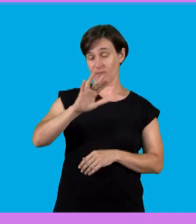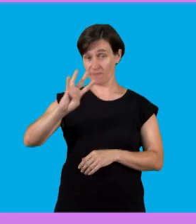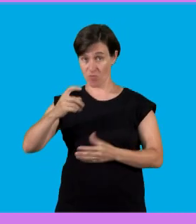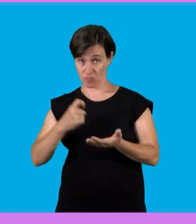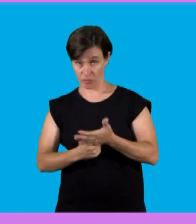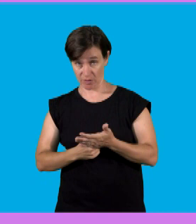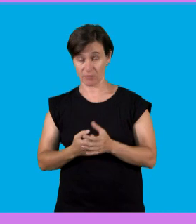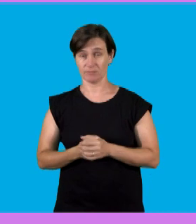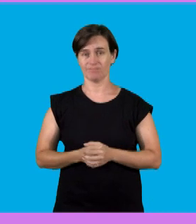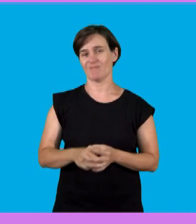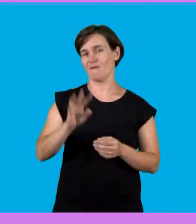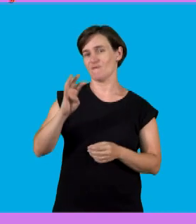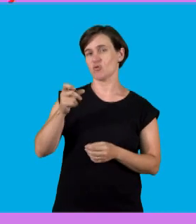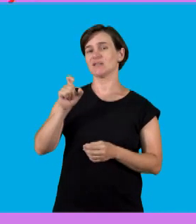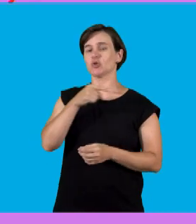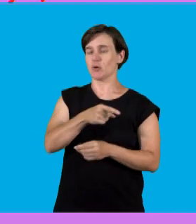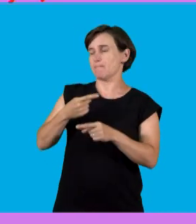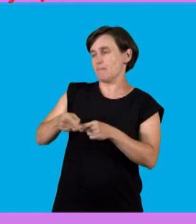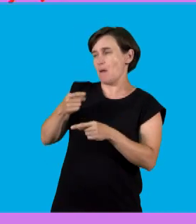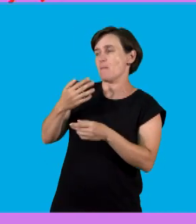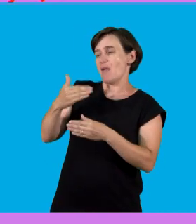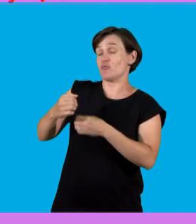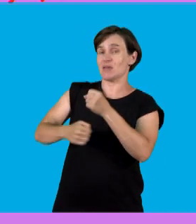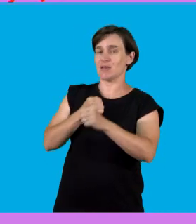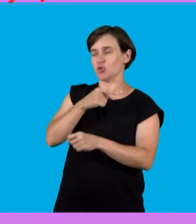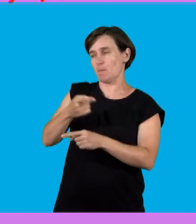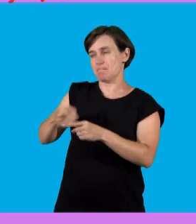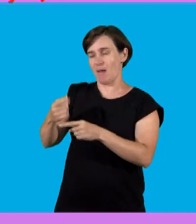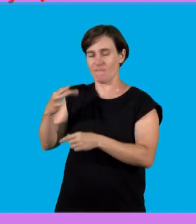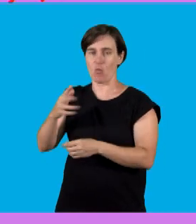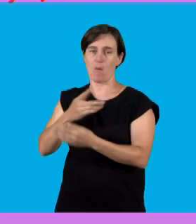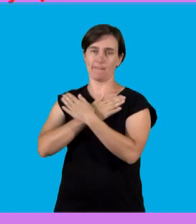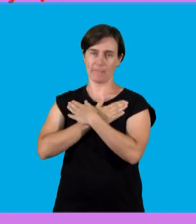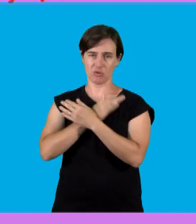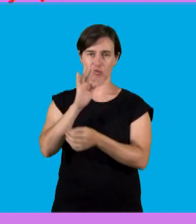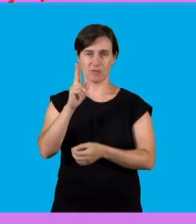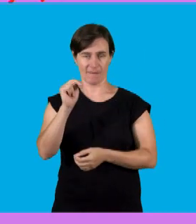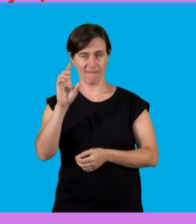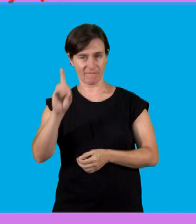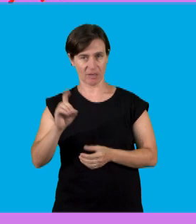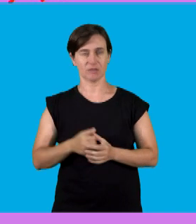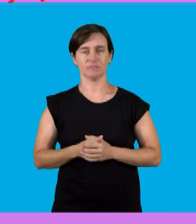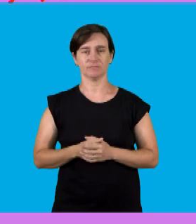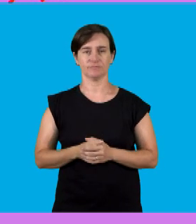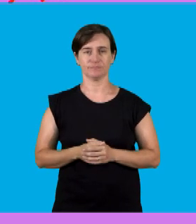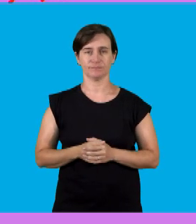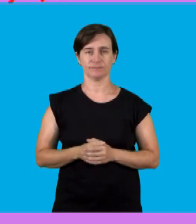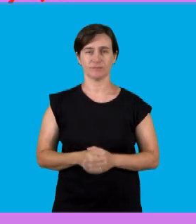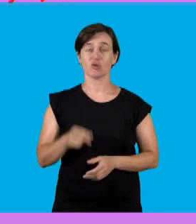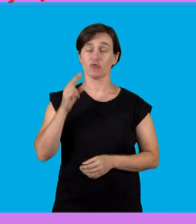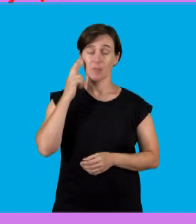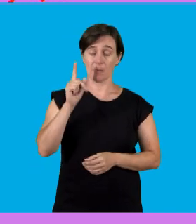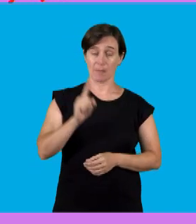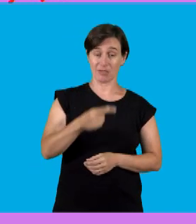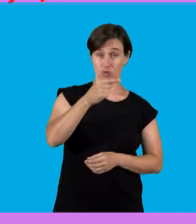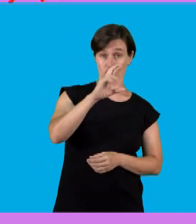37,454 Rand and 40 cents. Right, so there we have the two values that we need. We need our gross annual income,